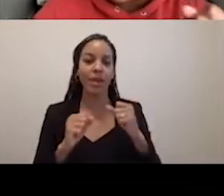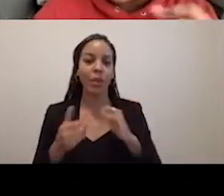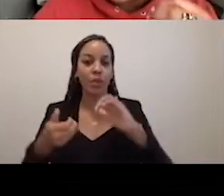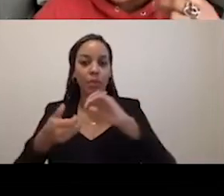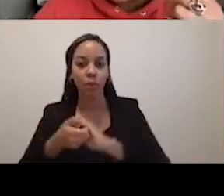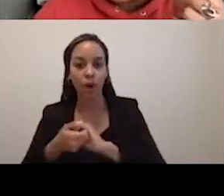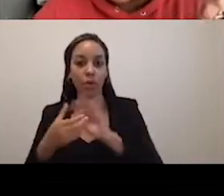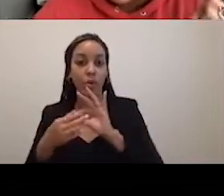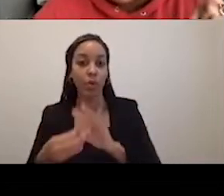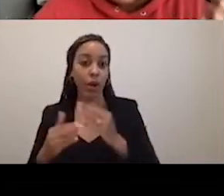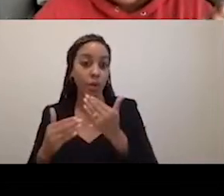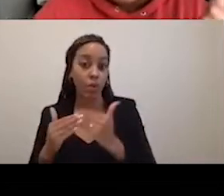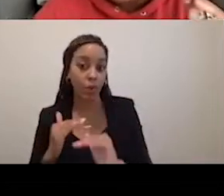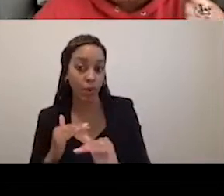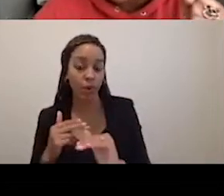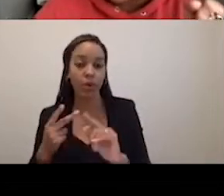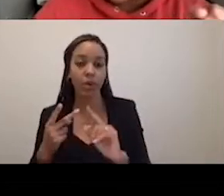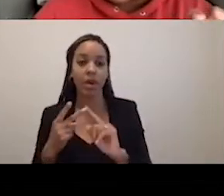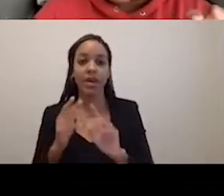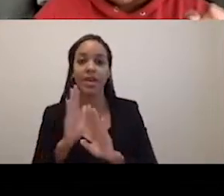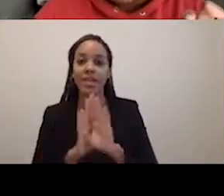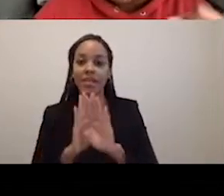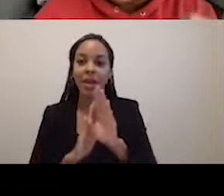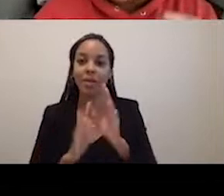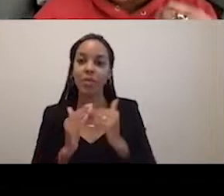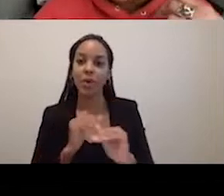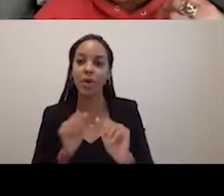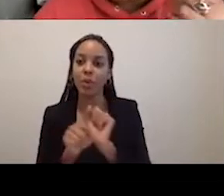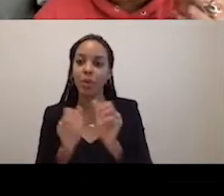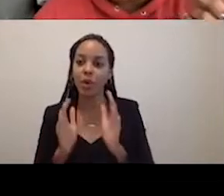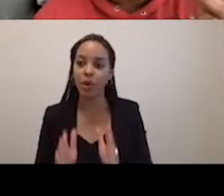birth, development of birth workers of color.